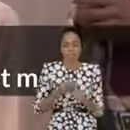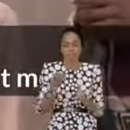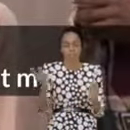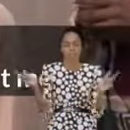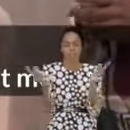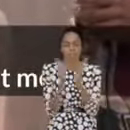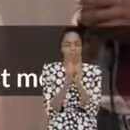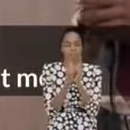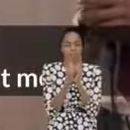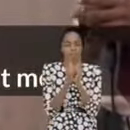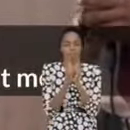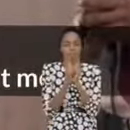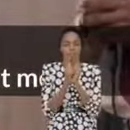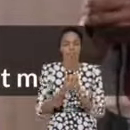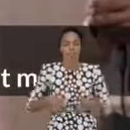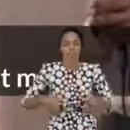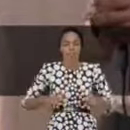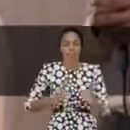I first